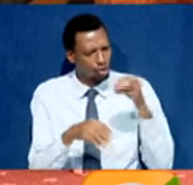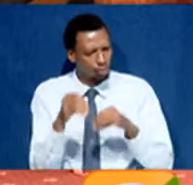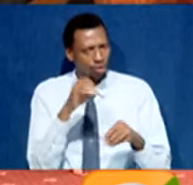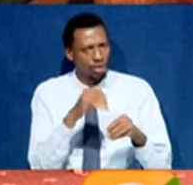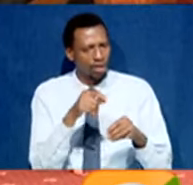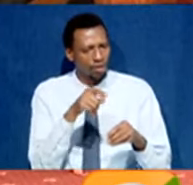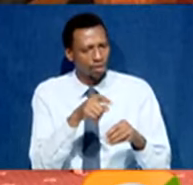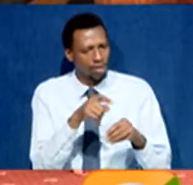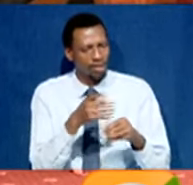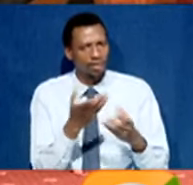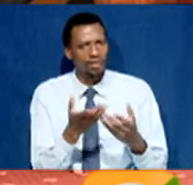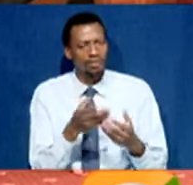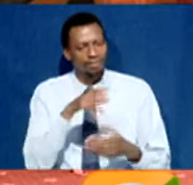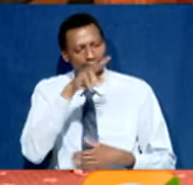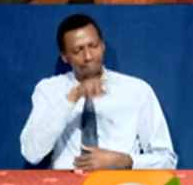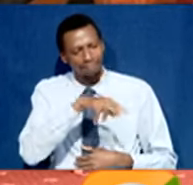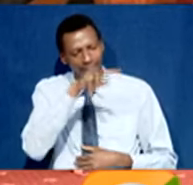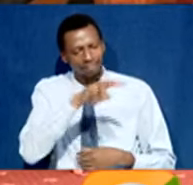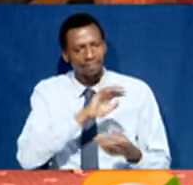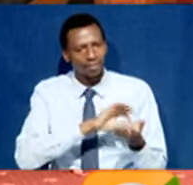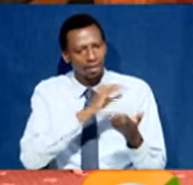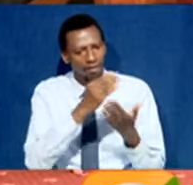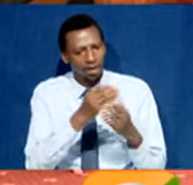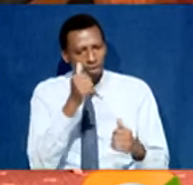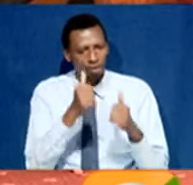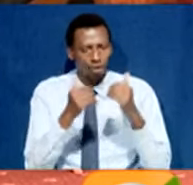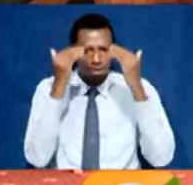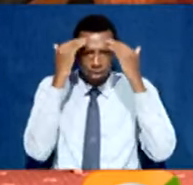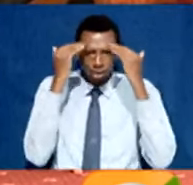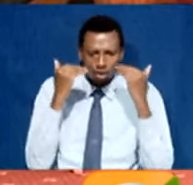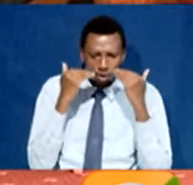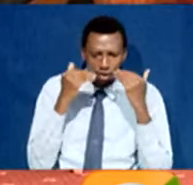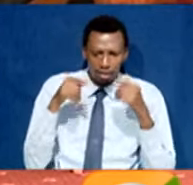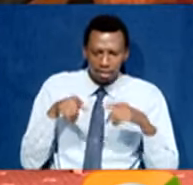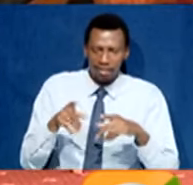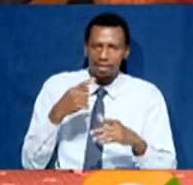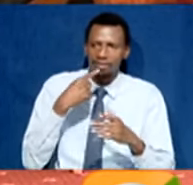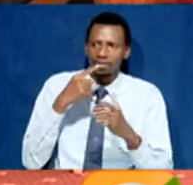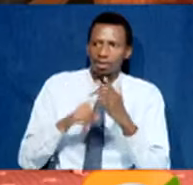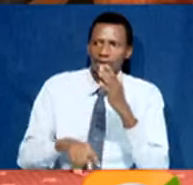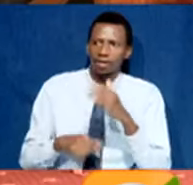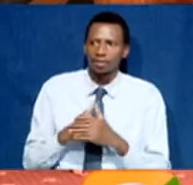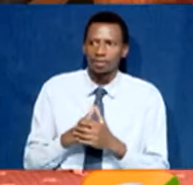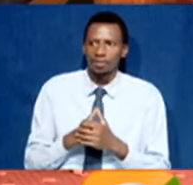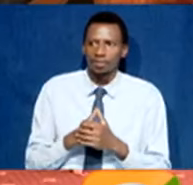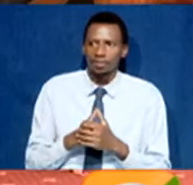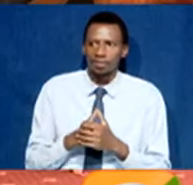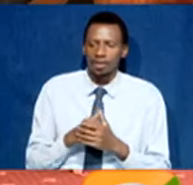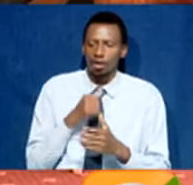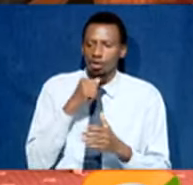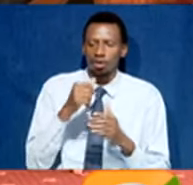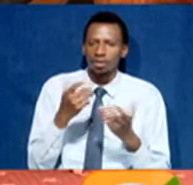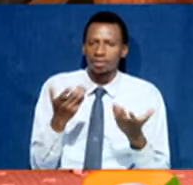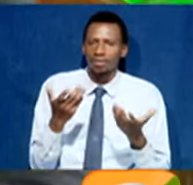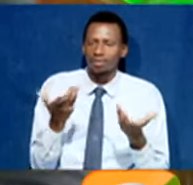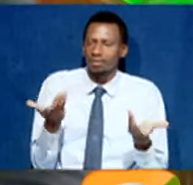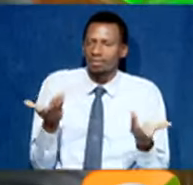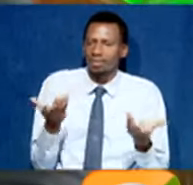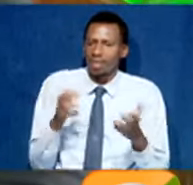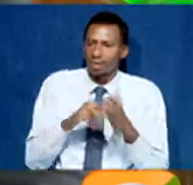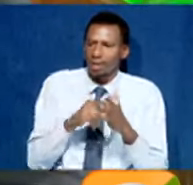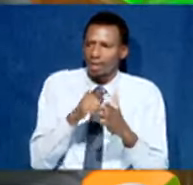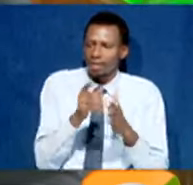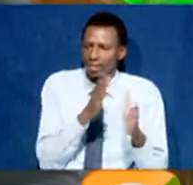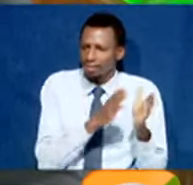this discriminatory fund that even the court has found to be? And does this mean that this